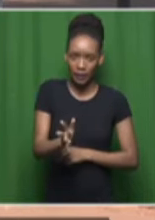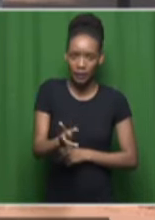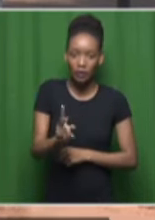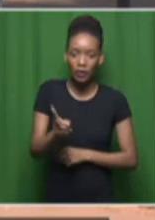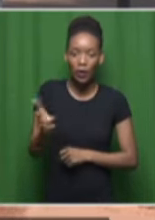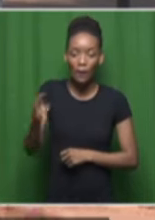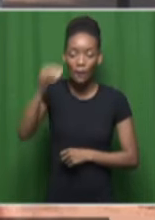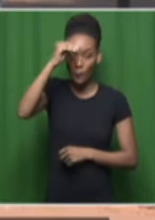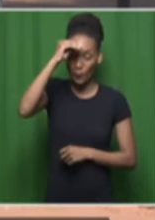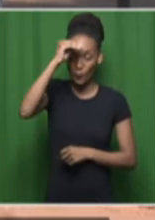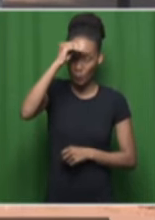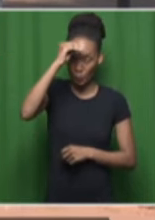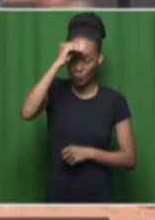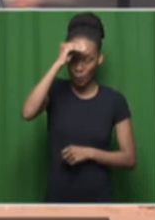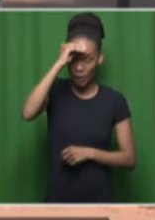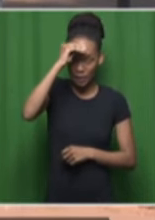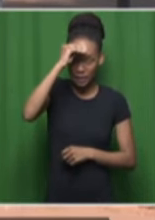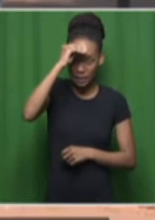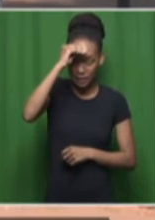the